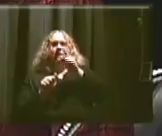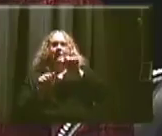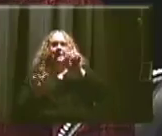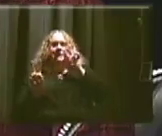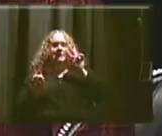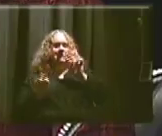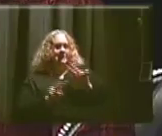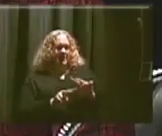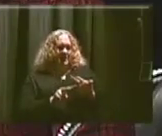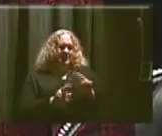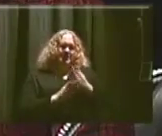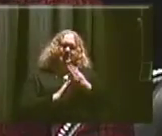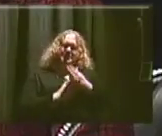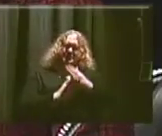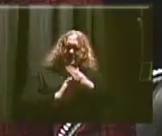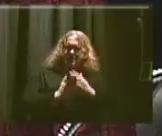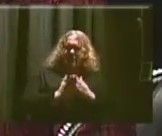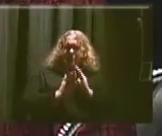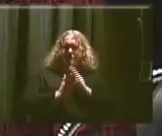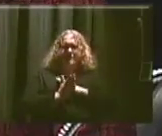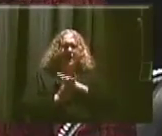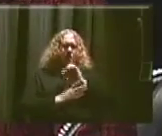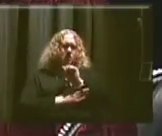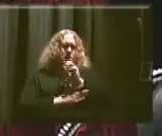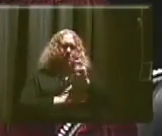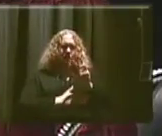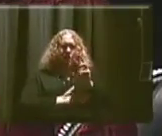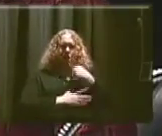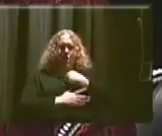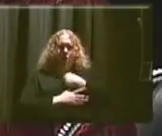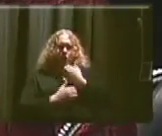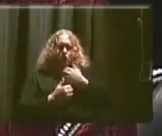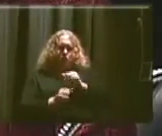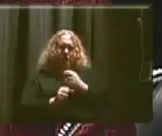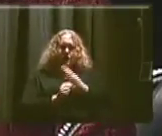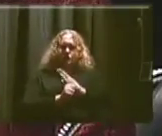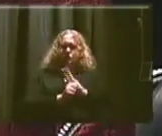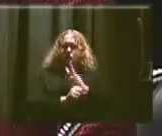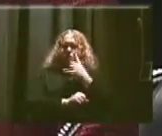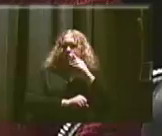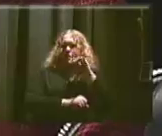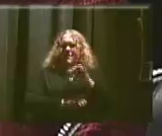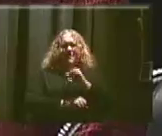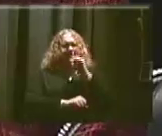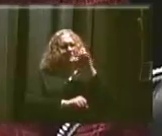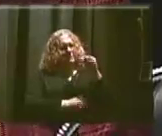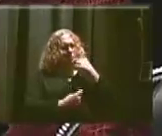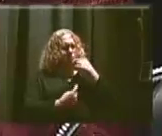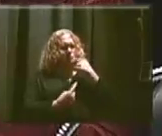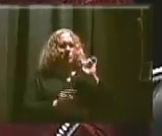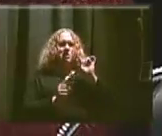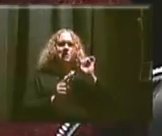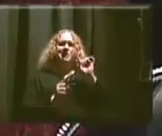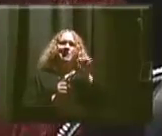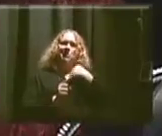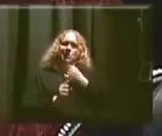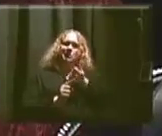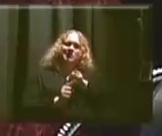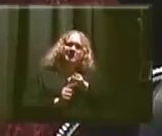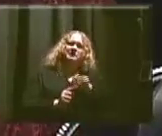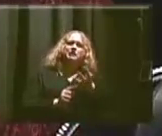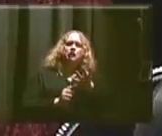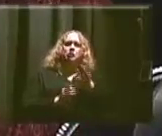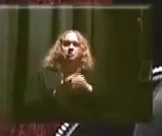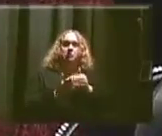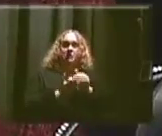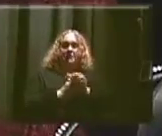We're still off by millions of dollars, and I will keep you updated. Thank you, Chair Jones, and later in the agenda will